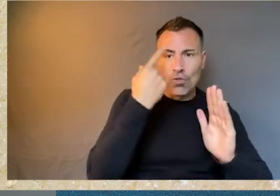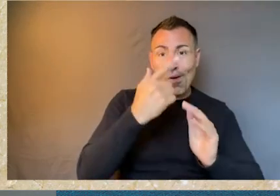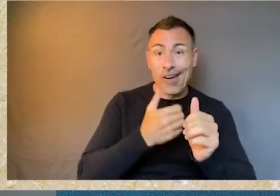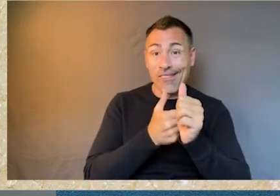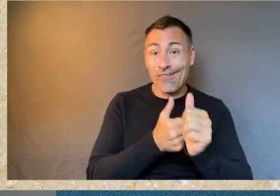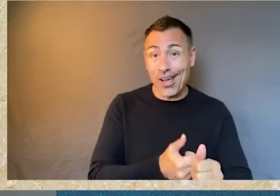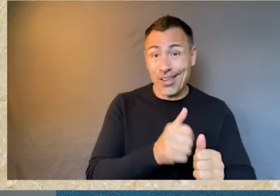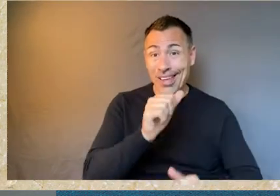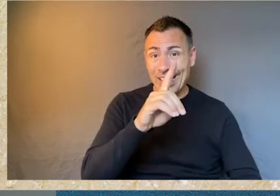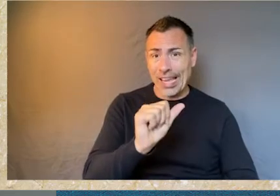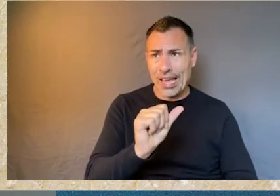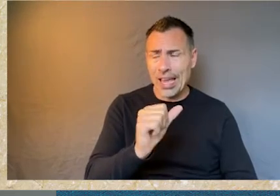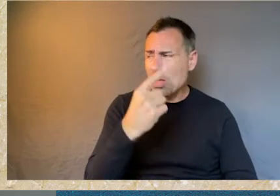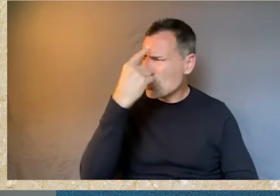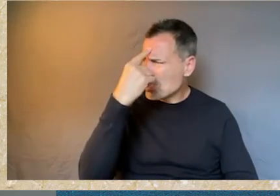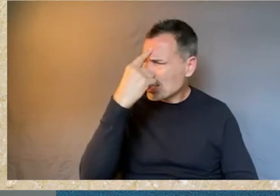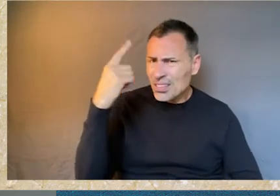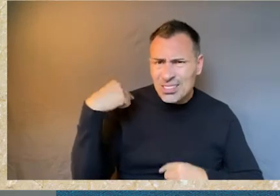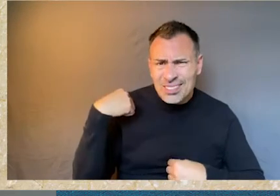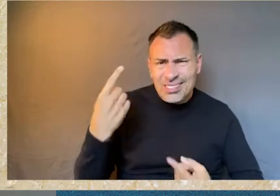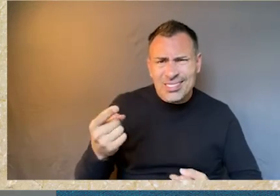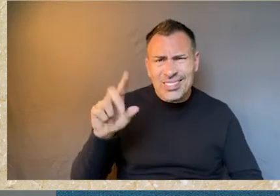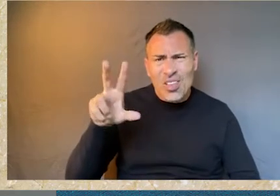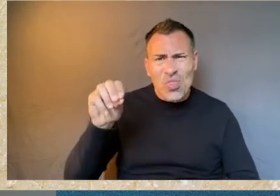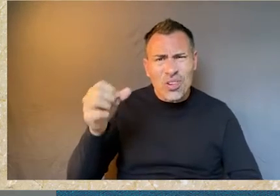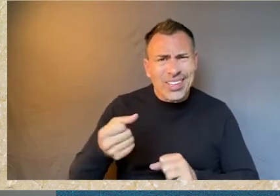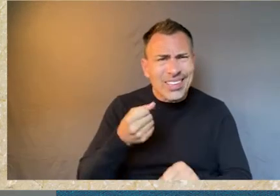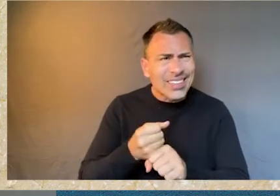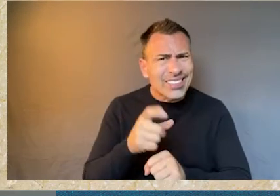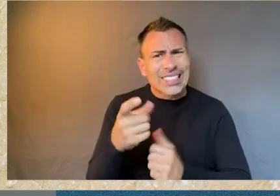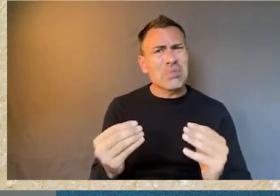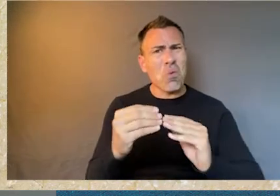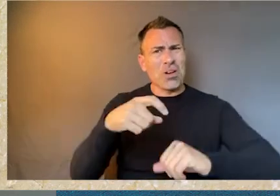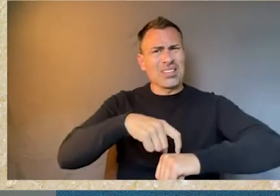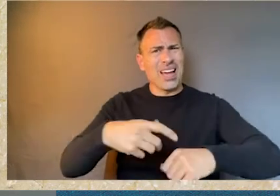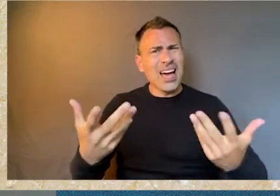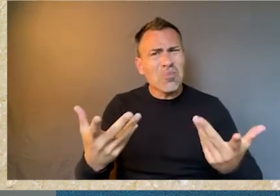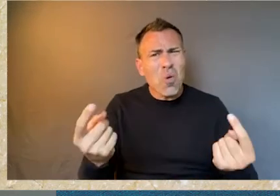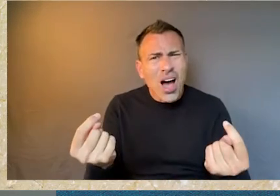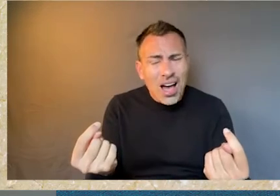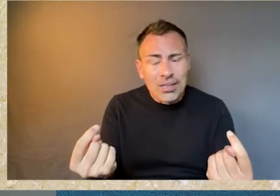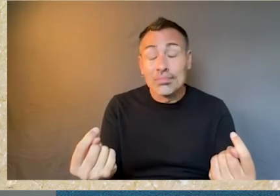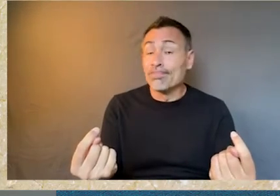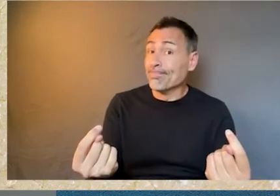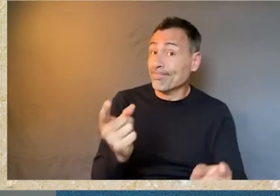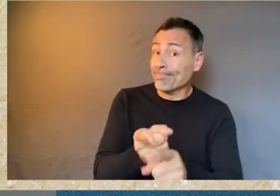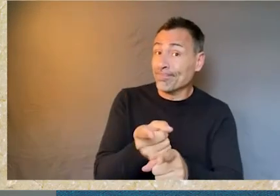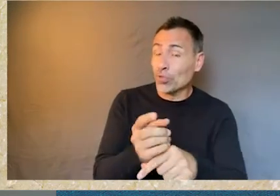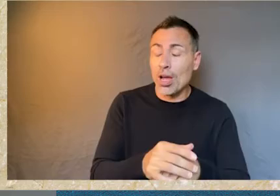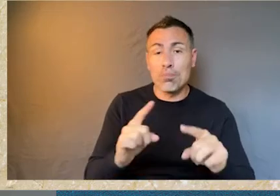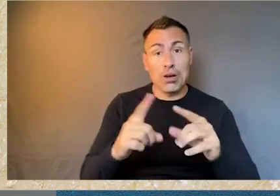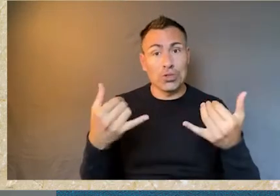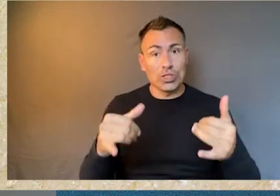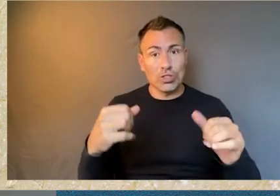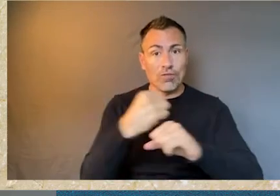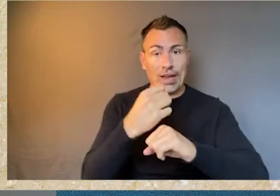years, right? But we're still fighting that justice battle, but my organization fights it by using